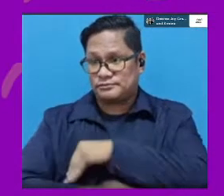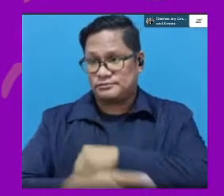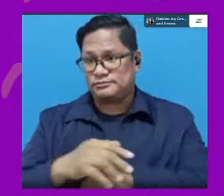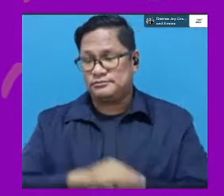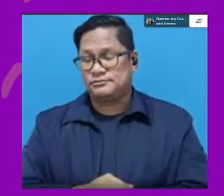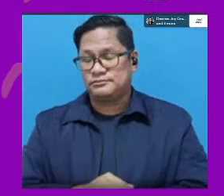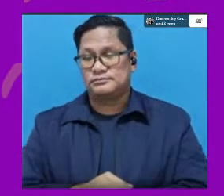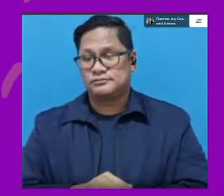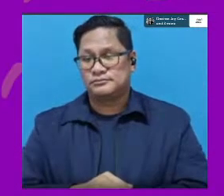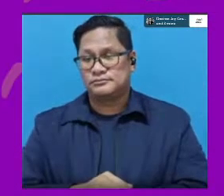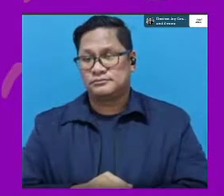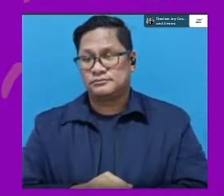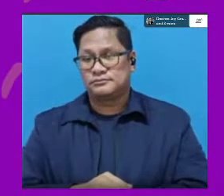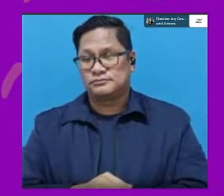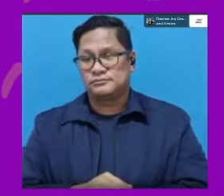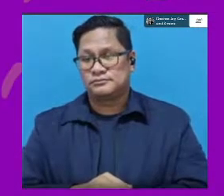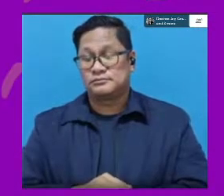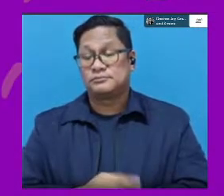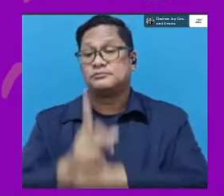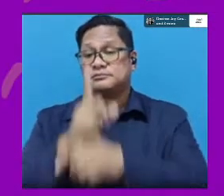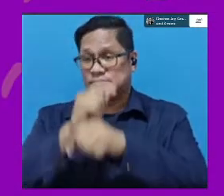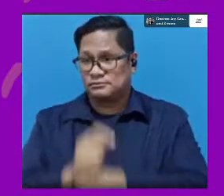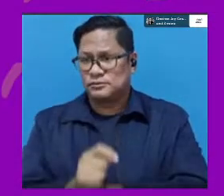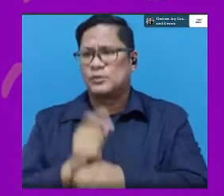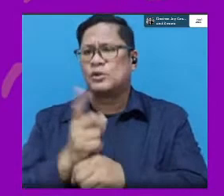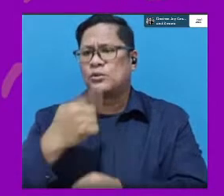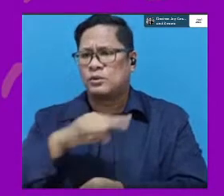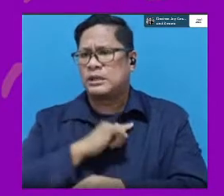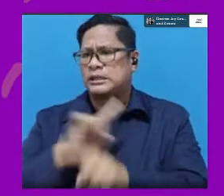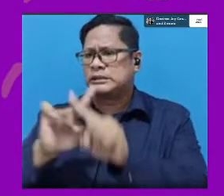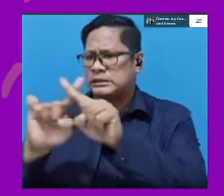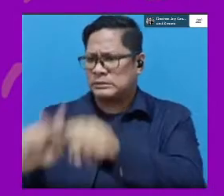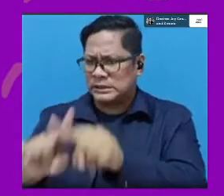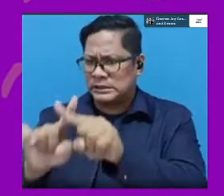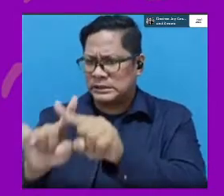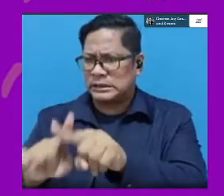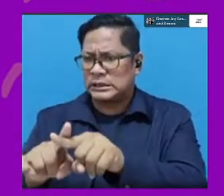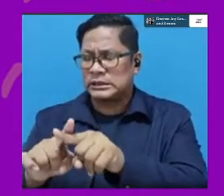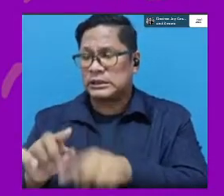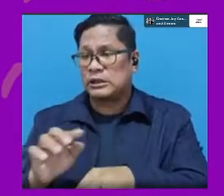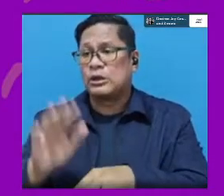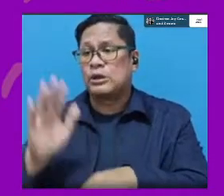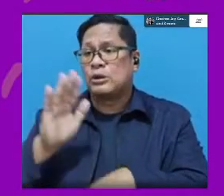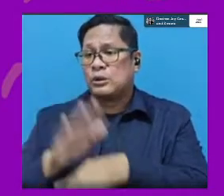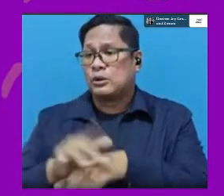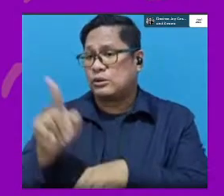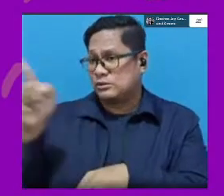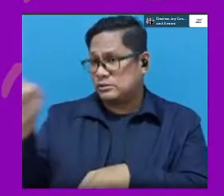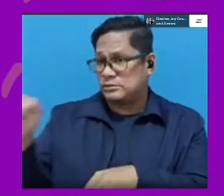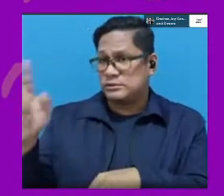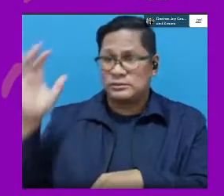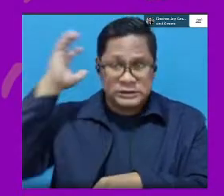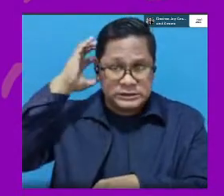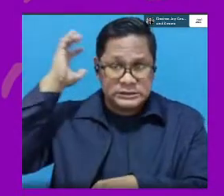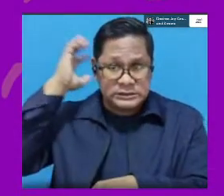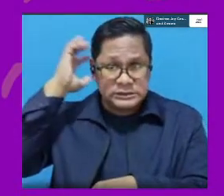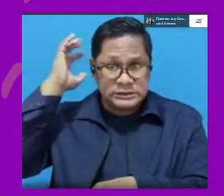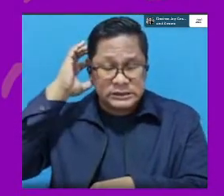and traditionally we were very dependent on mainland Mindanao for